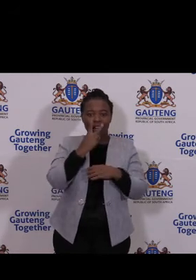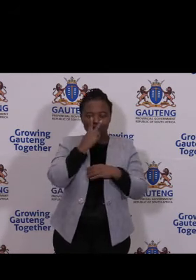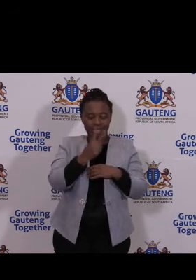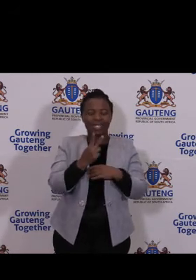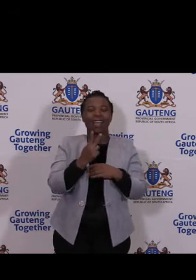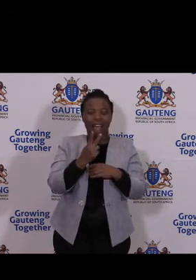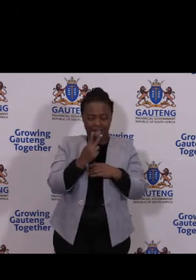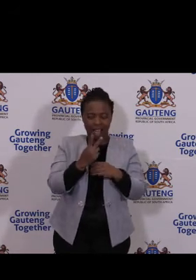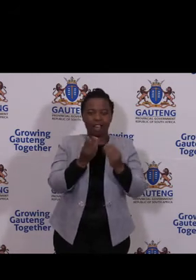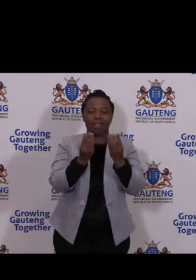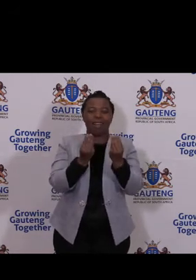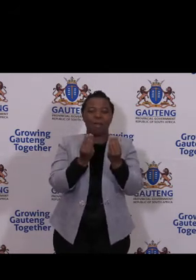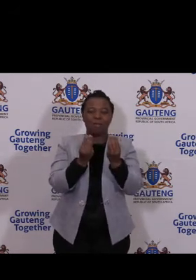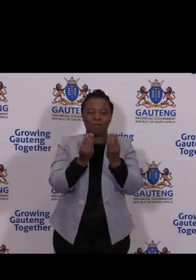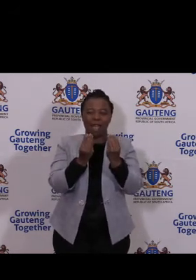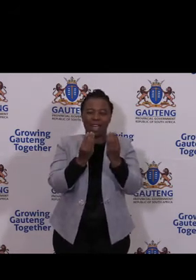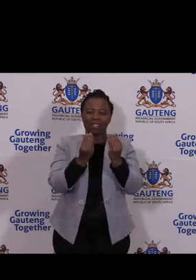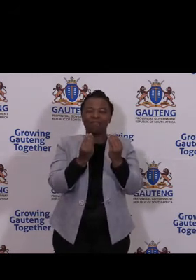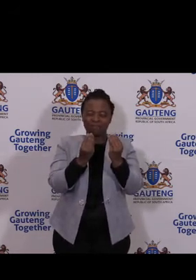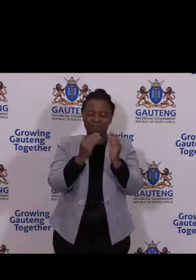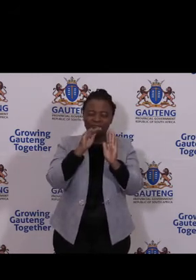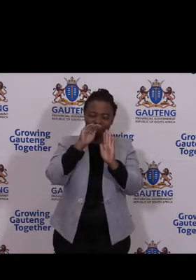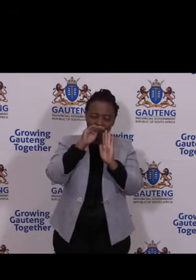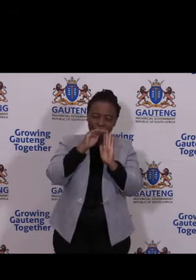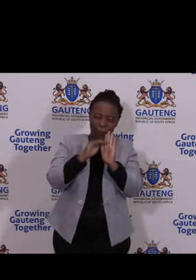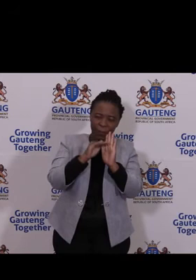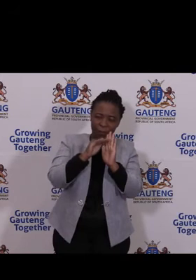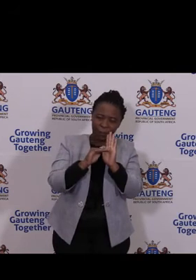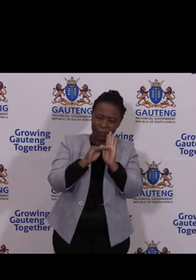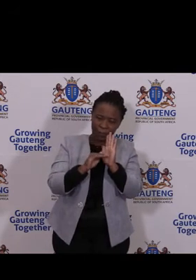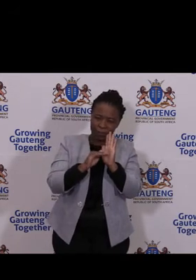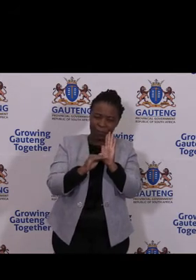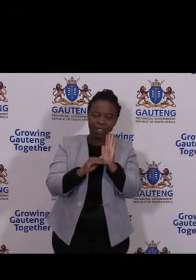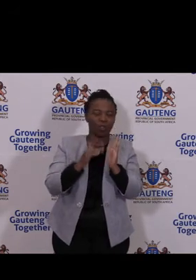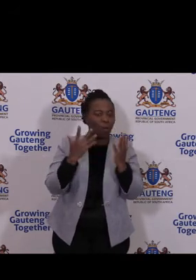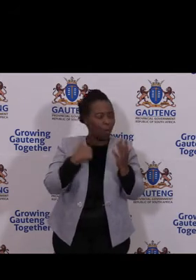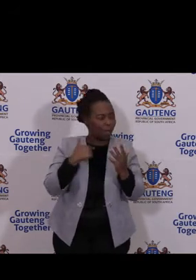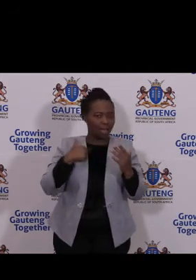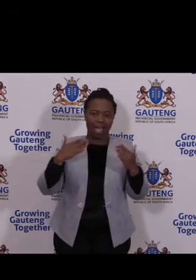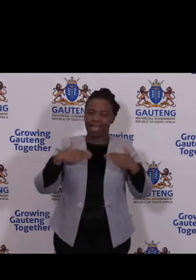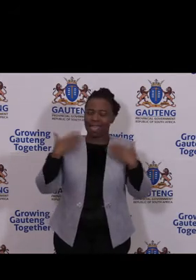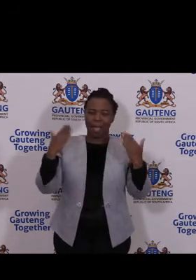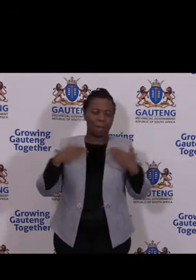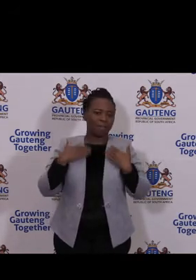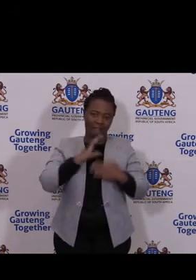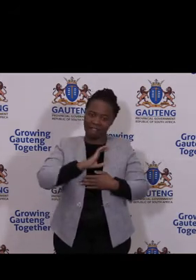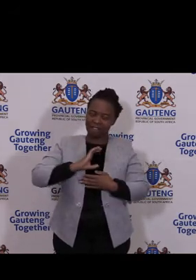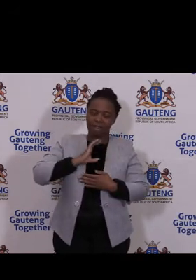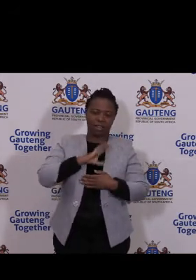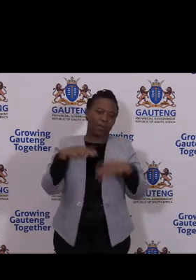to begin to slow down a bit, and it's something that we are happy with it and comfortable with